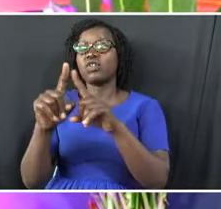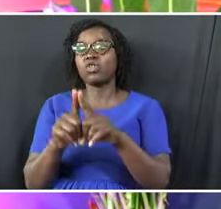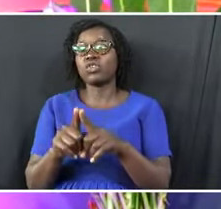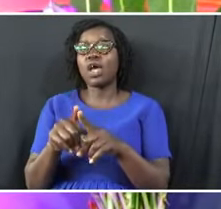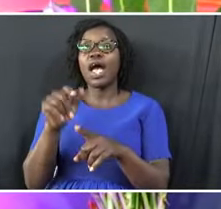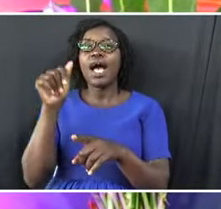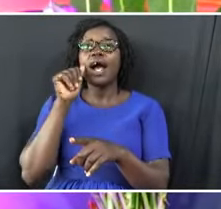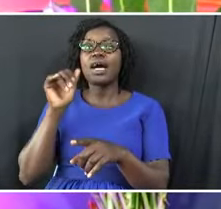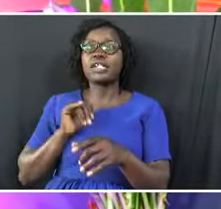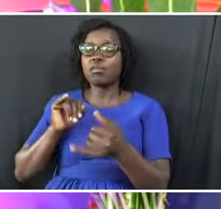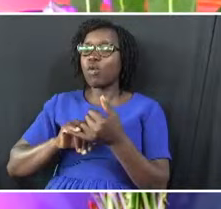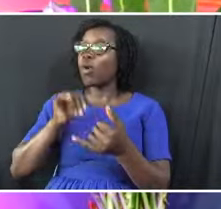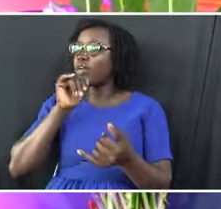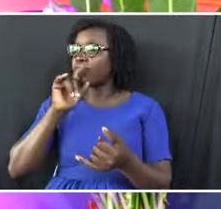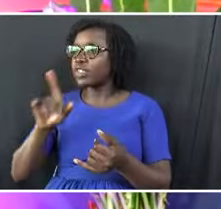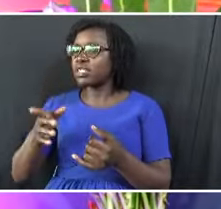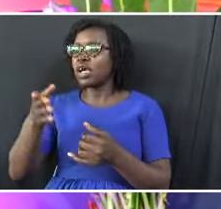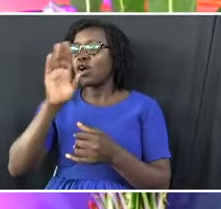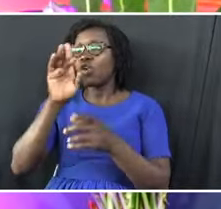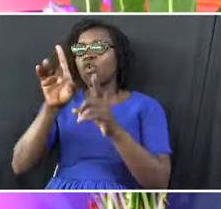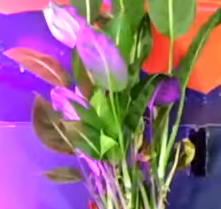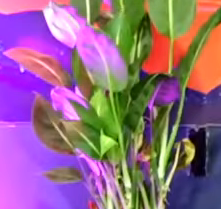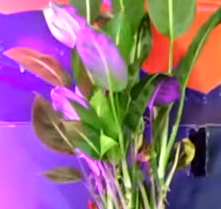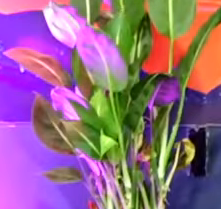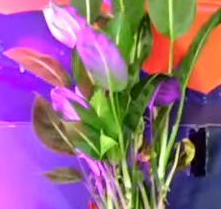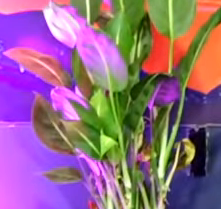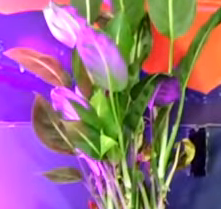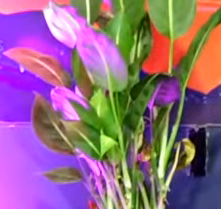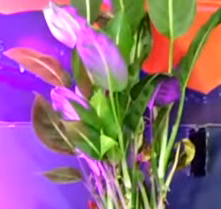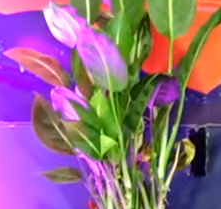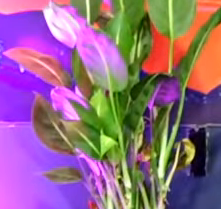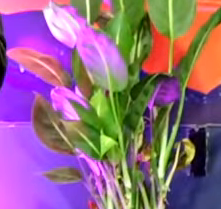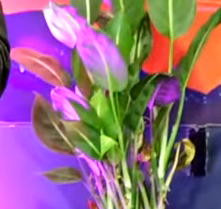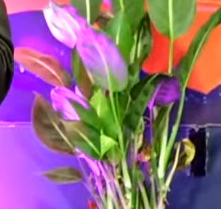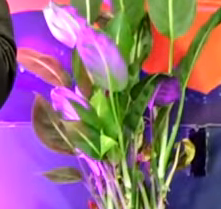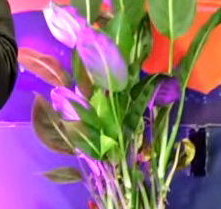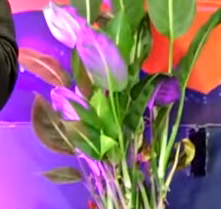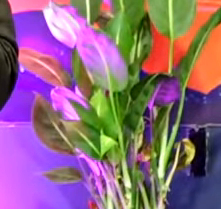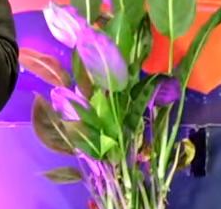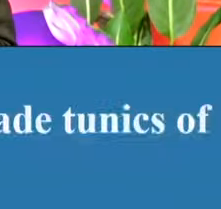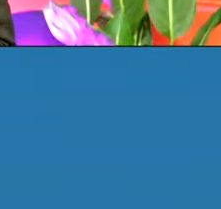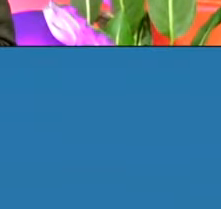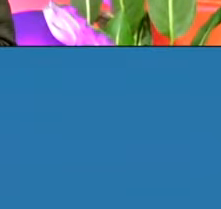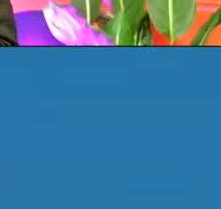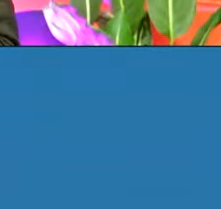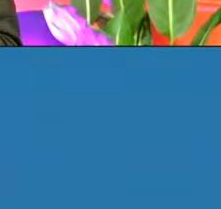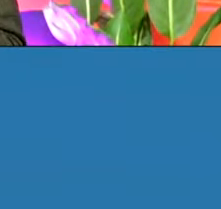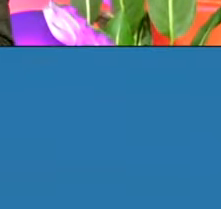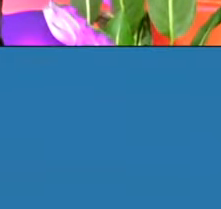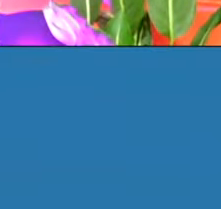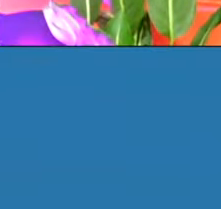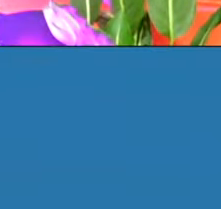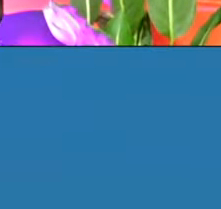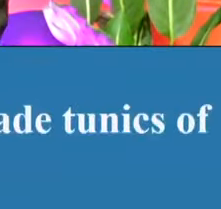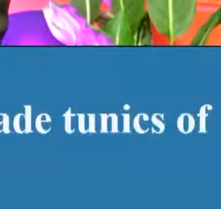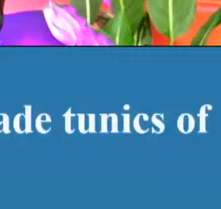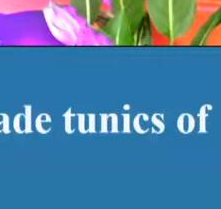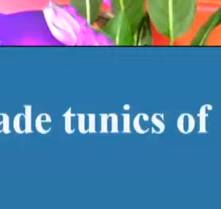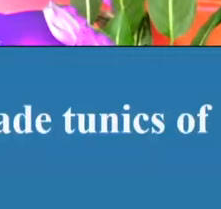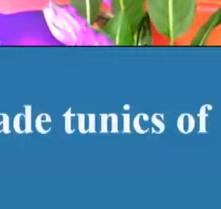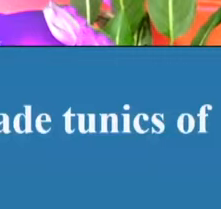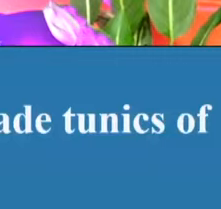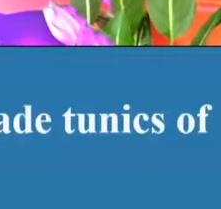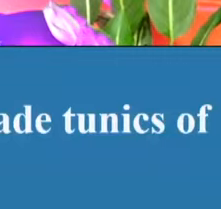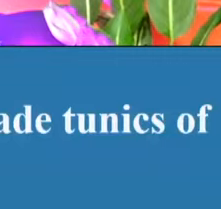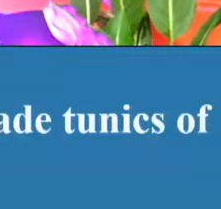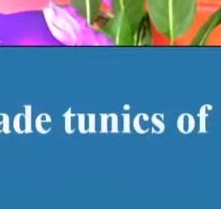his wife also God made a tunic of skin and clothed them." And I want to say that they